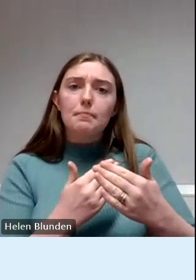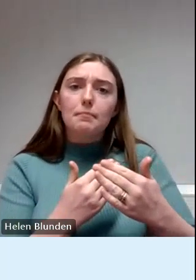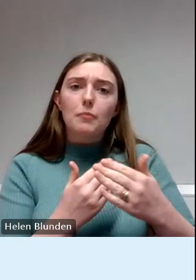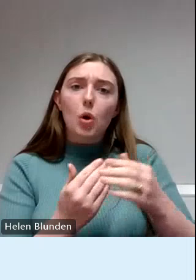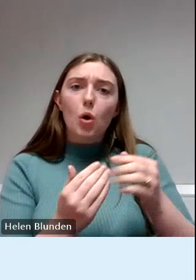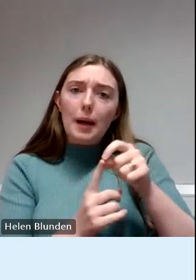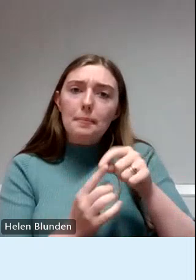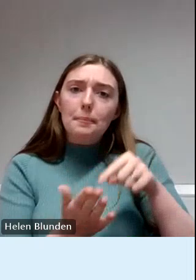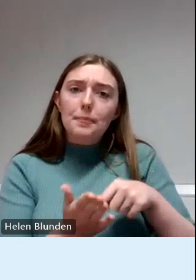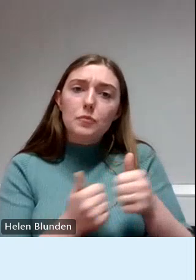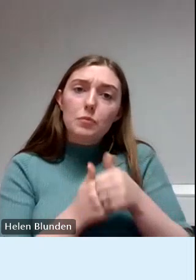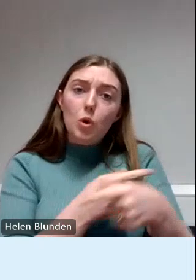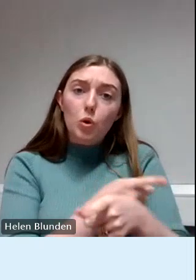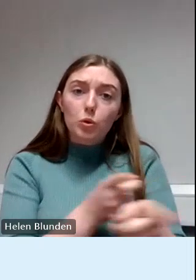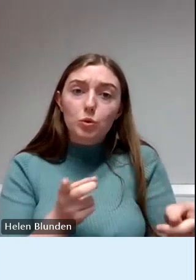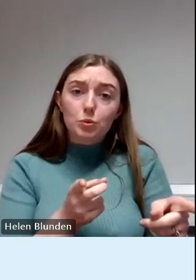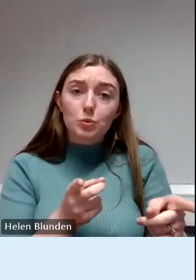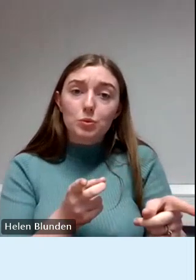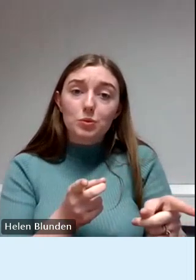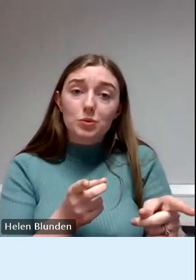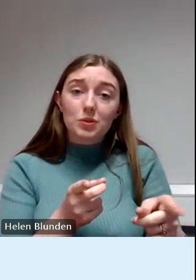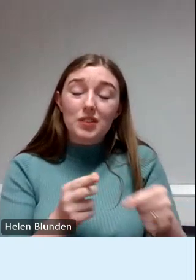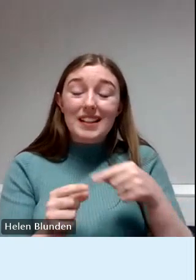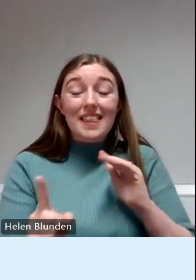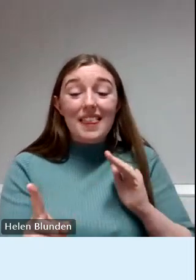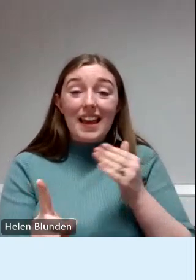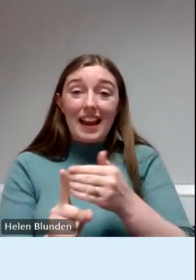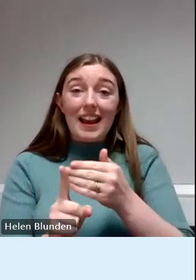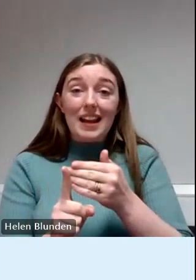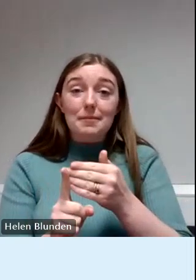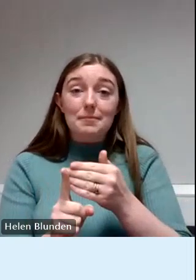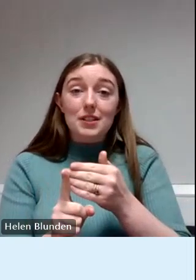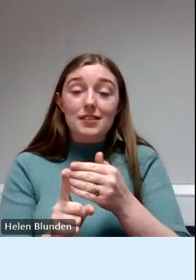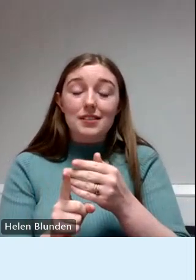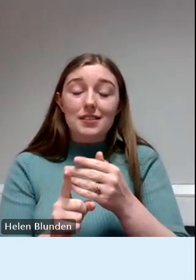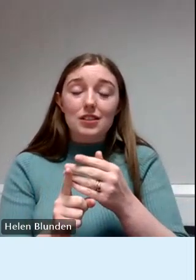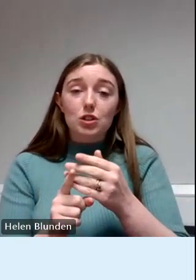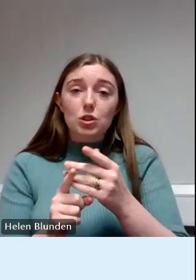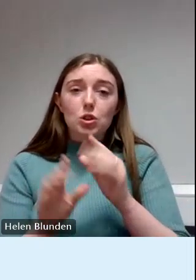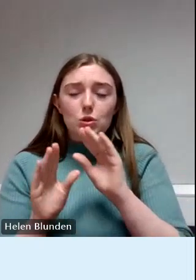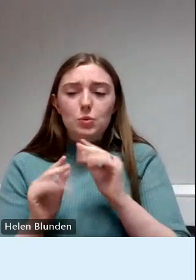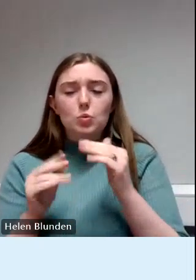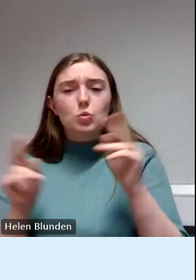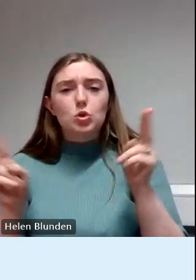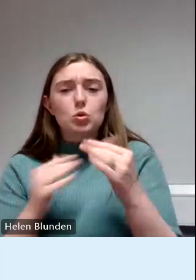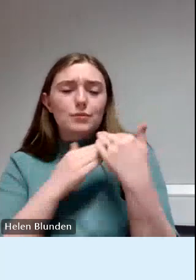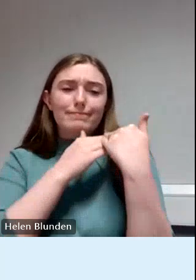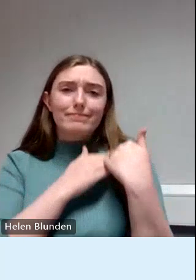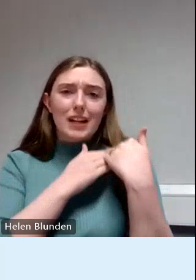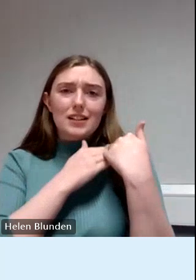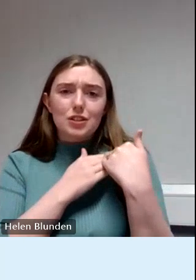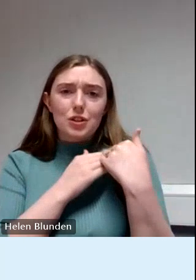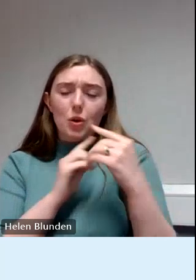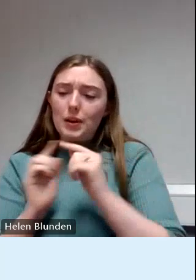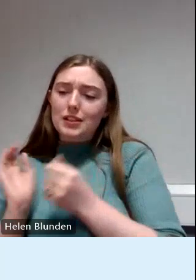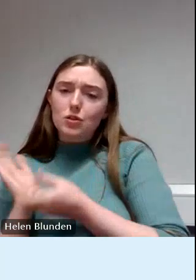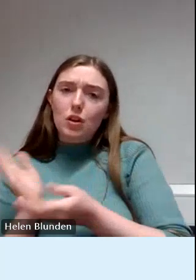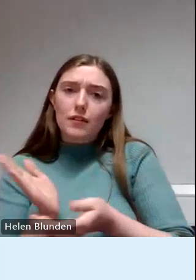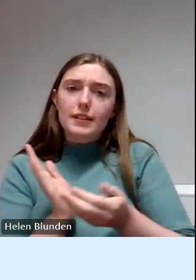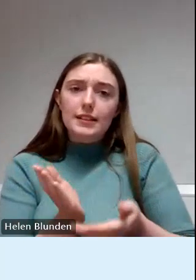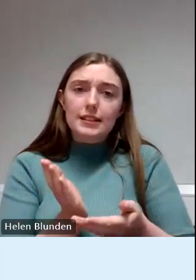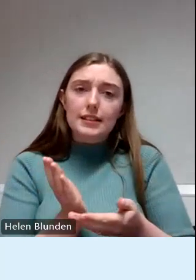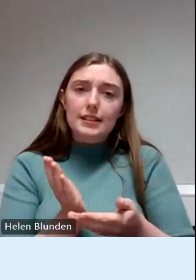The aim of everything is to reduce pressure on services, but the aim of that is to provide a better service and better quality